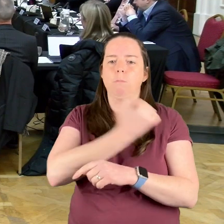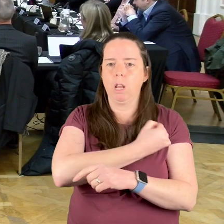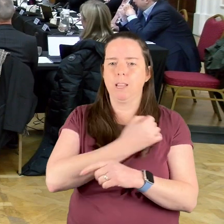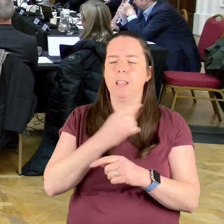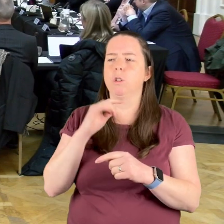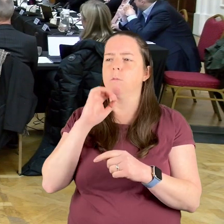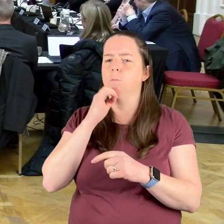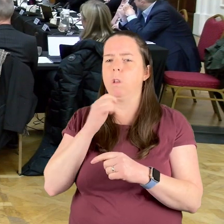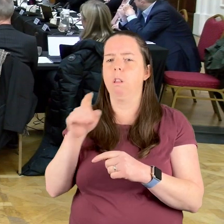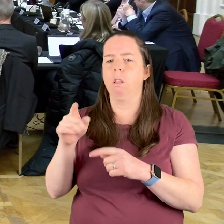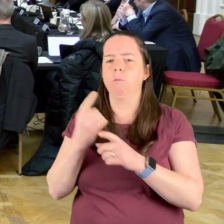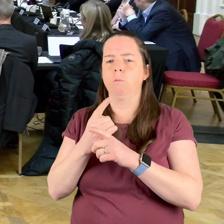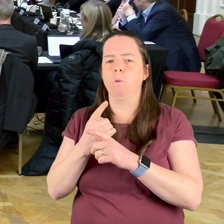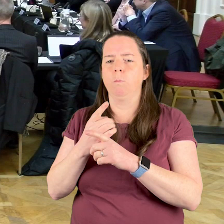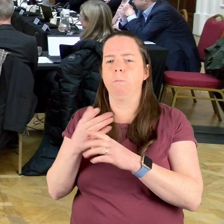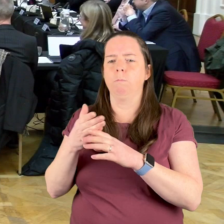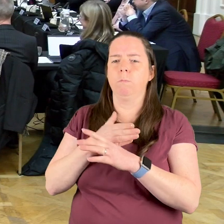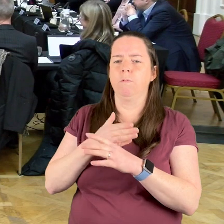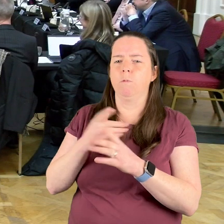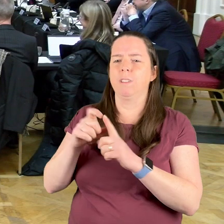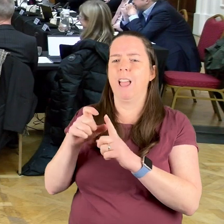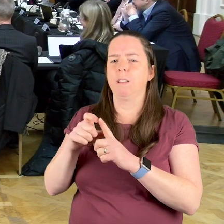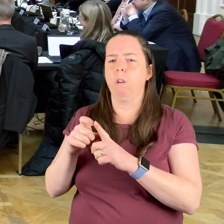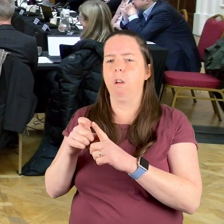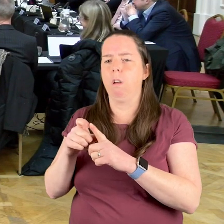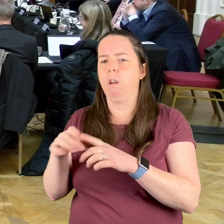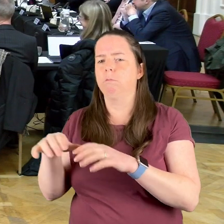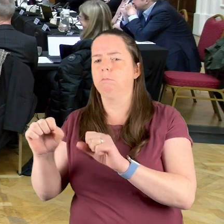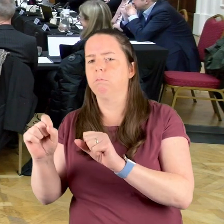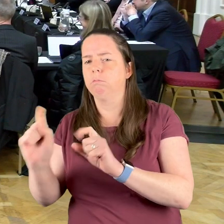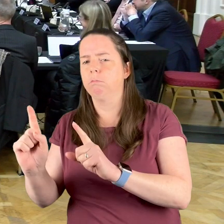immunisation, I'll get in there before Dagmar does, I think.